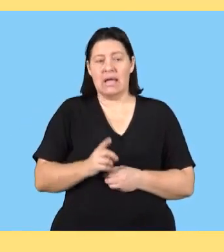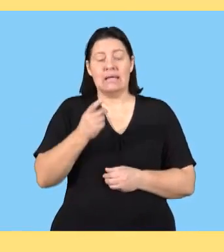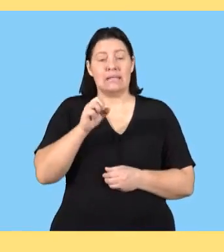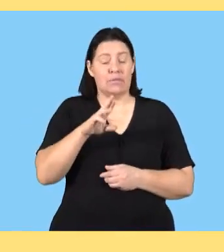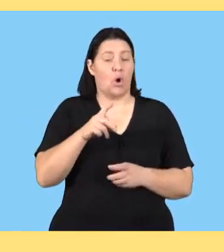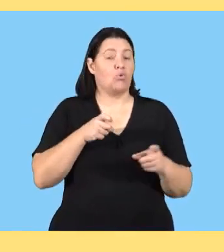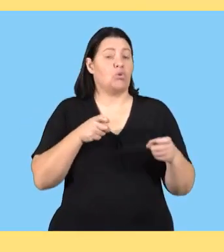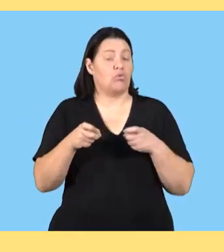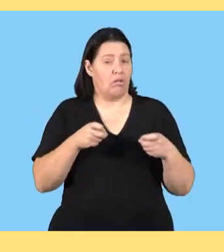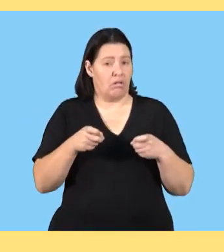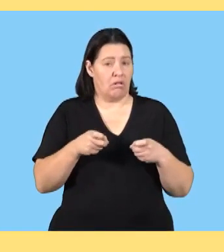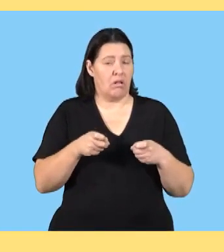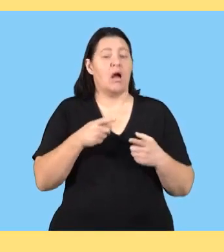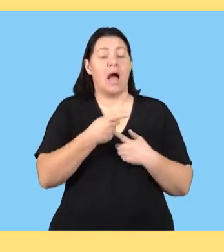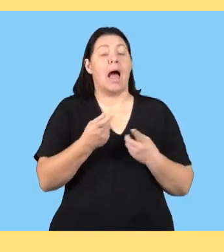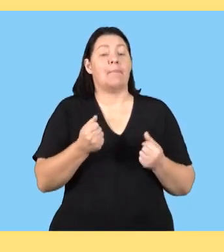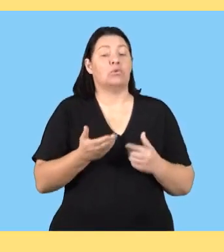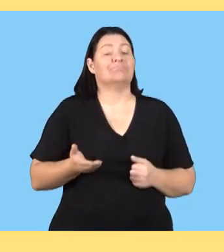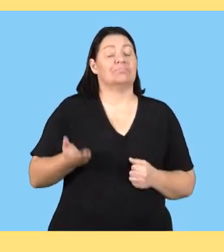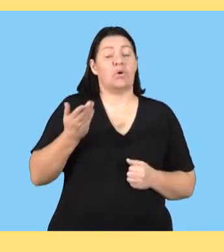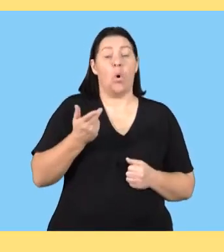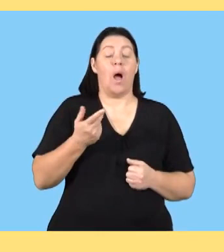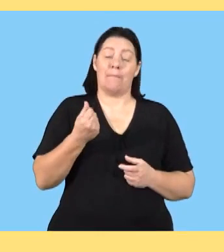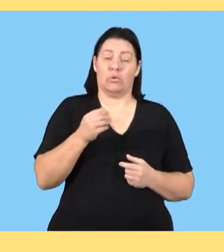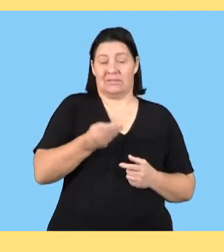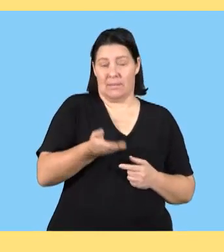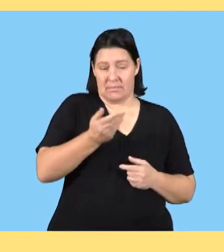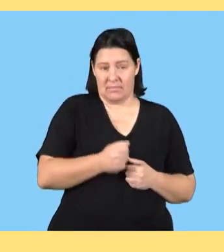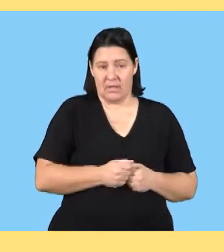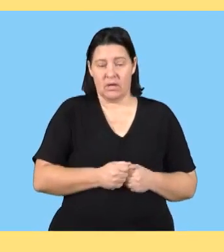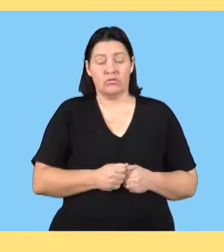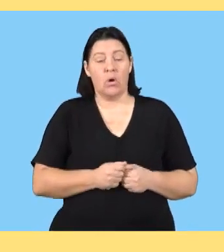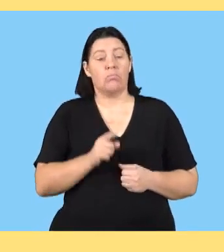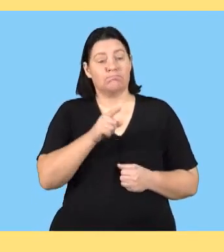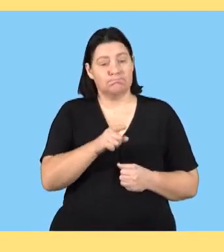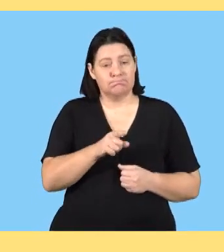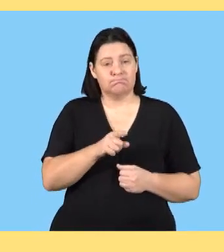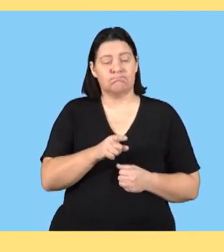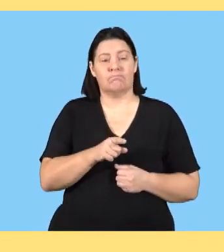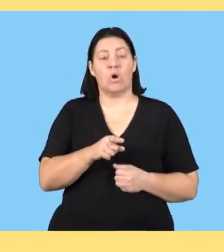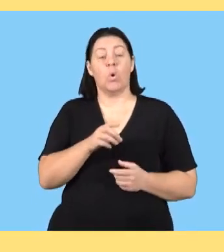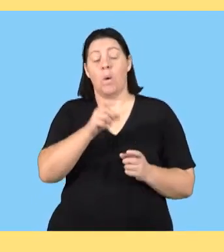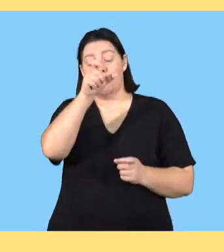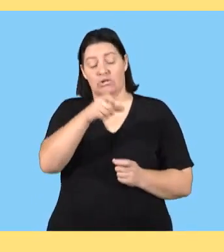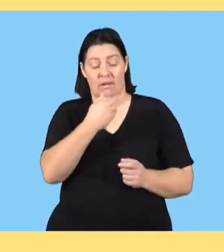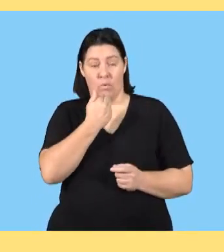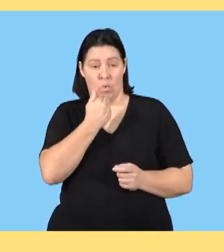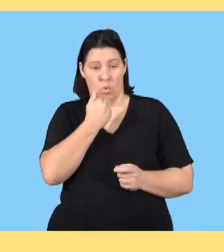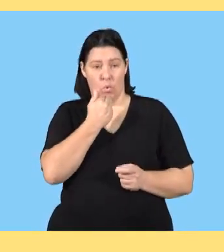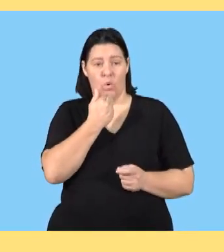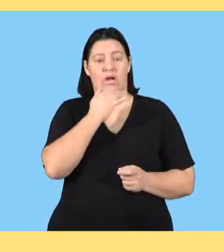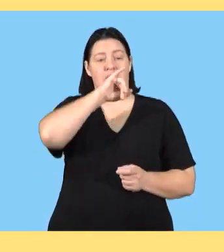debtor's control or our debtor's amount is going to increase. So we are going to debit the debtor, who